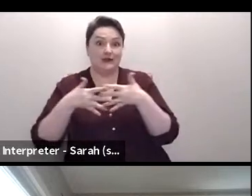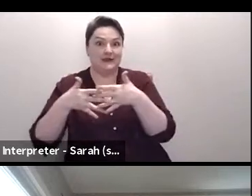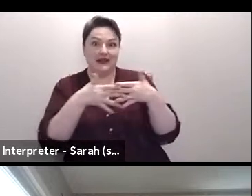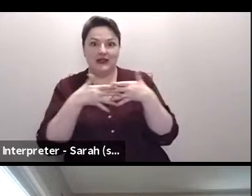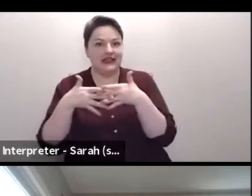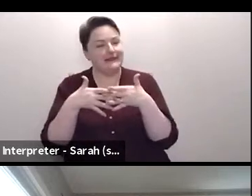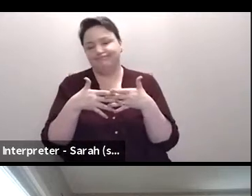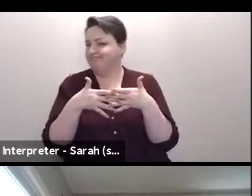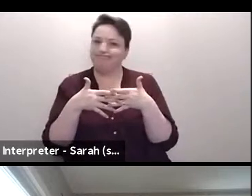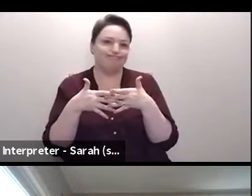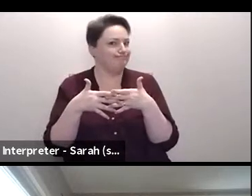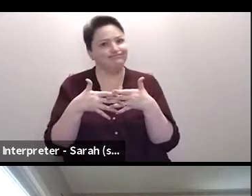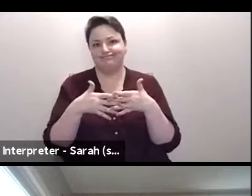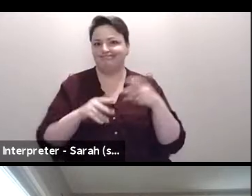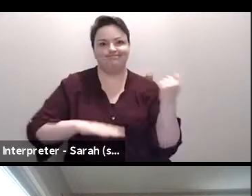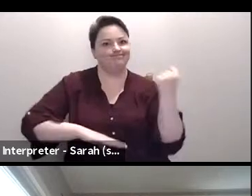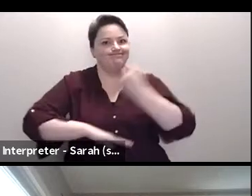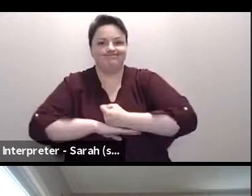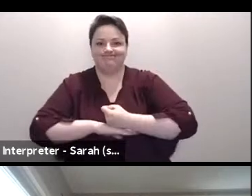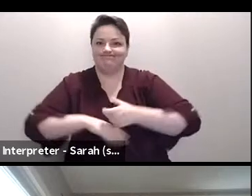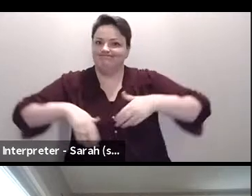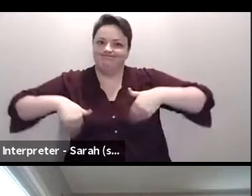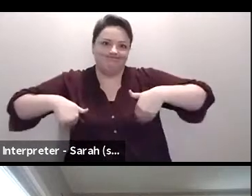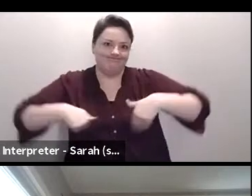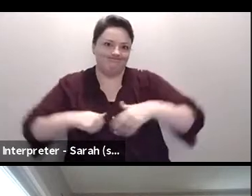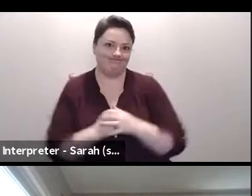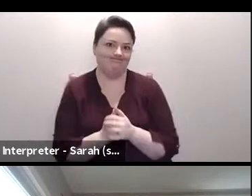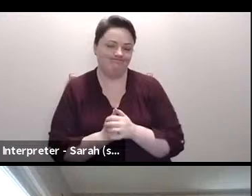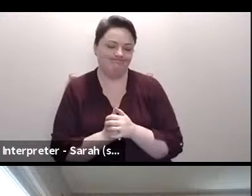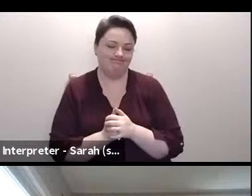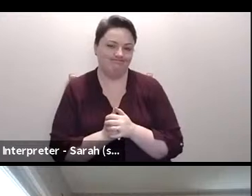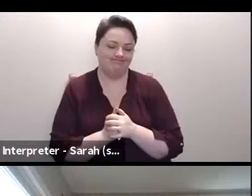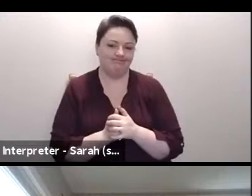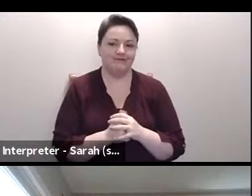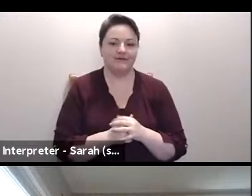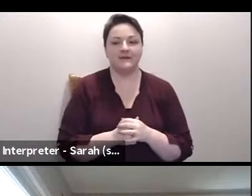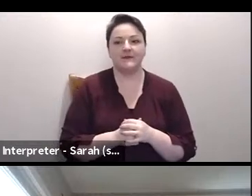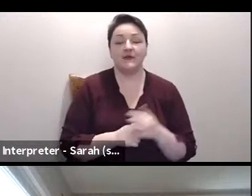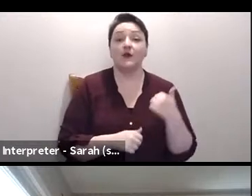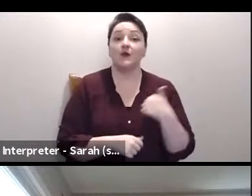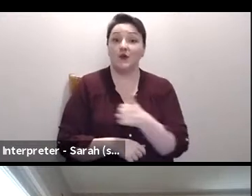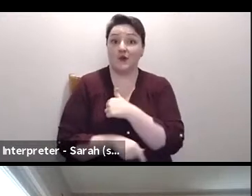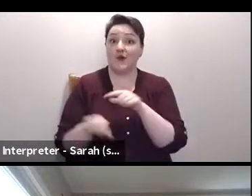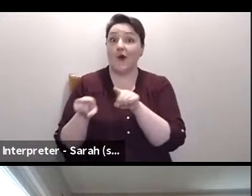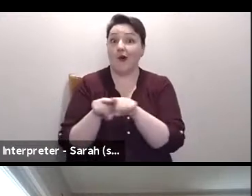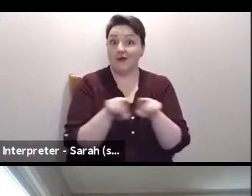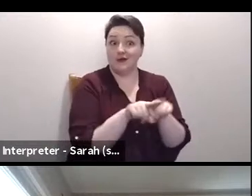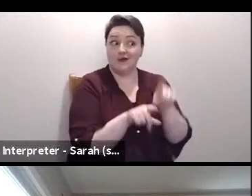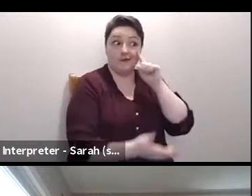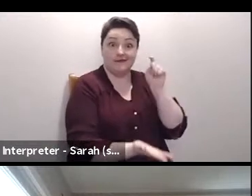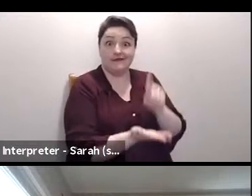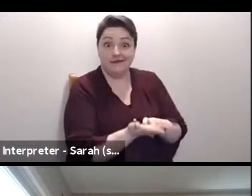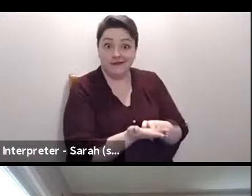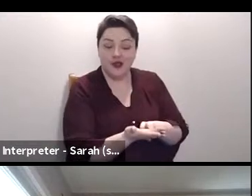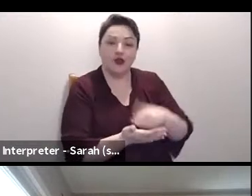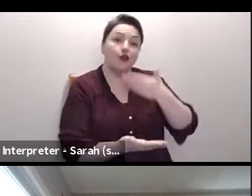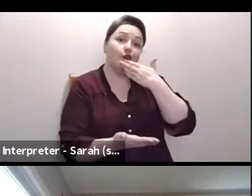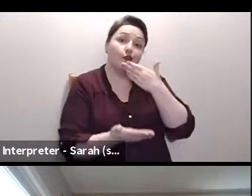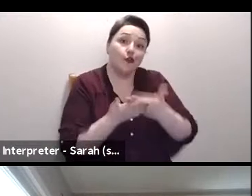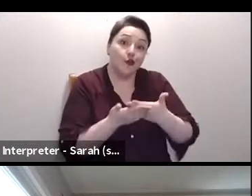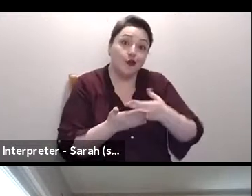country. We have also been able to see that practicing good public health